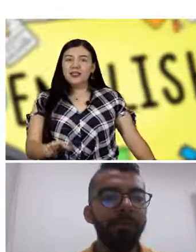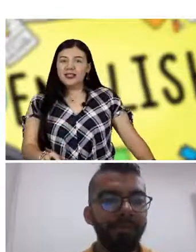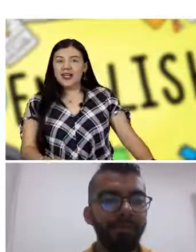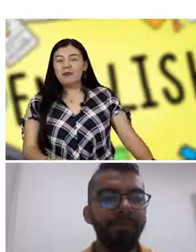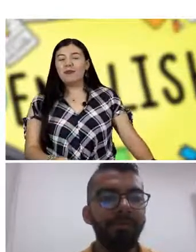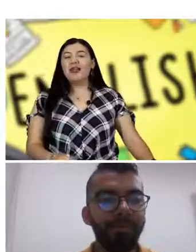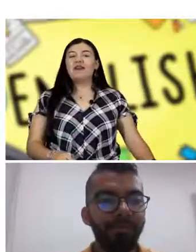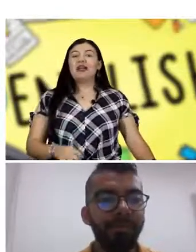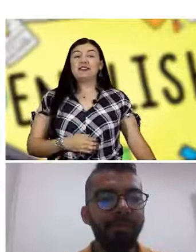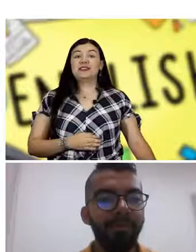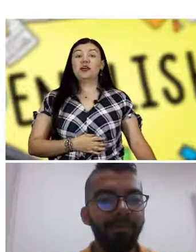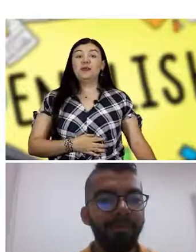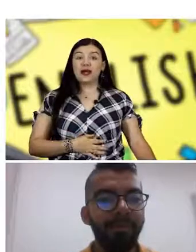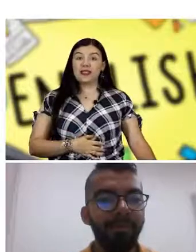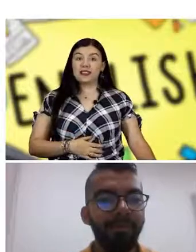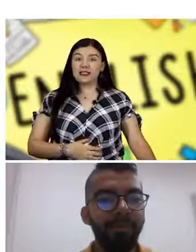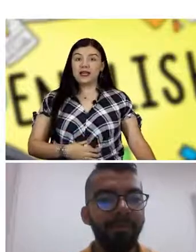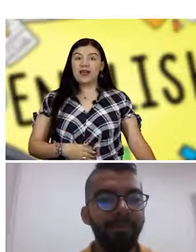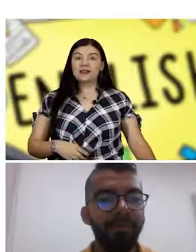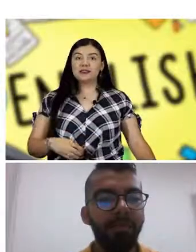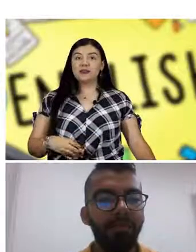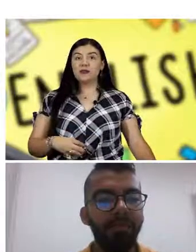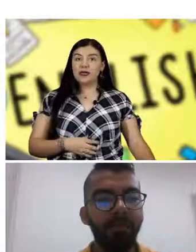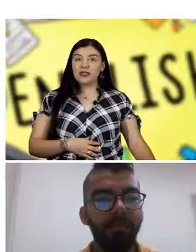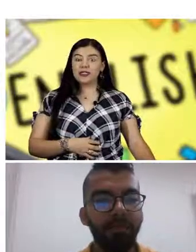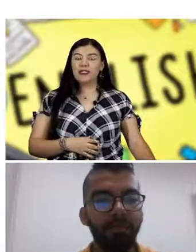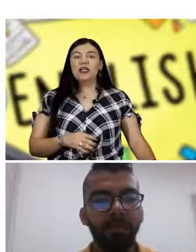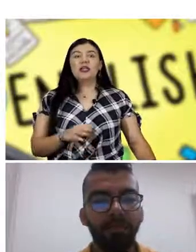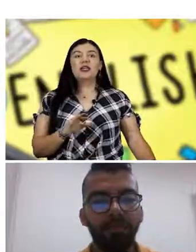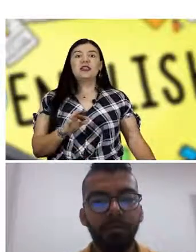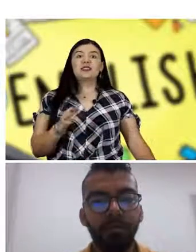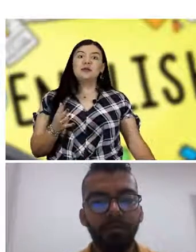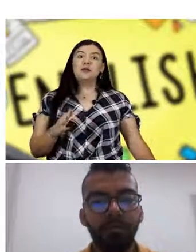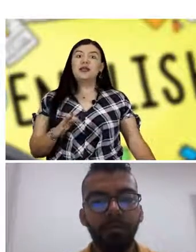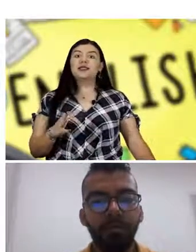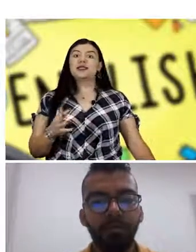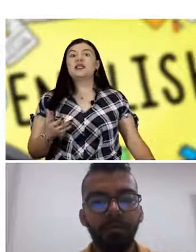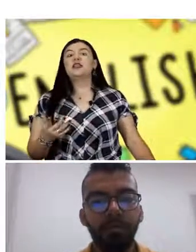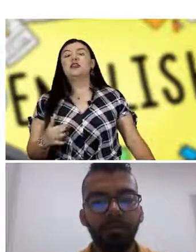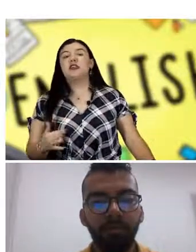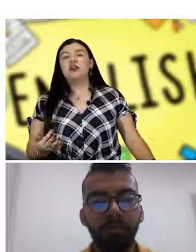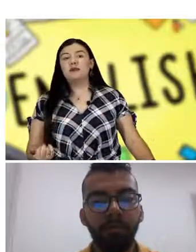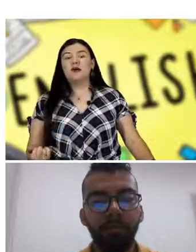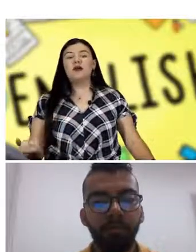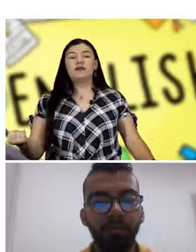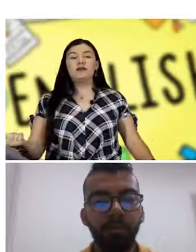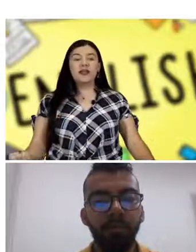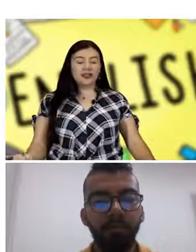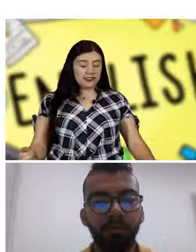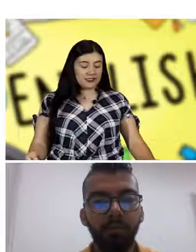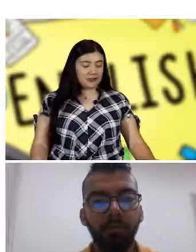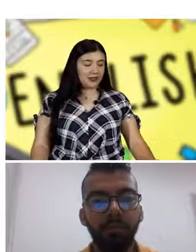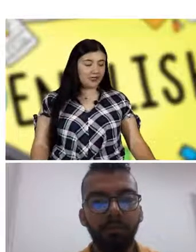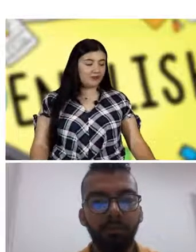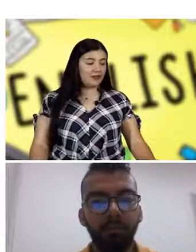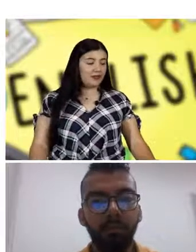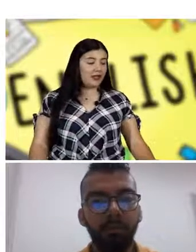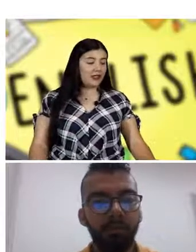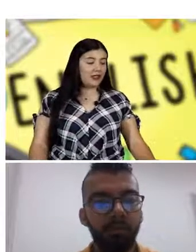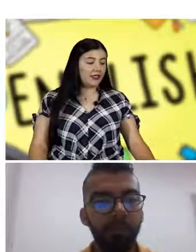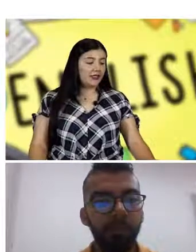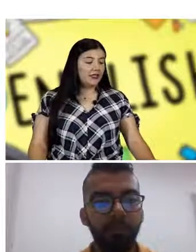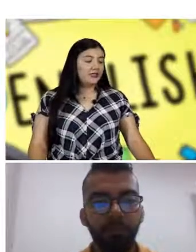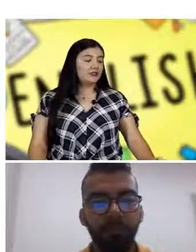dijo la palabra stomach, ¿ya? Stomach, it can be a synonym of this part